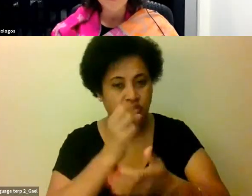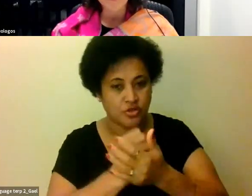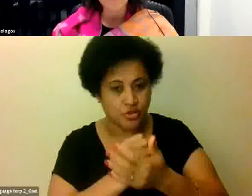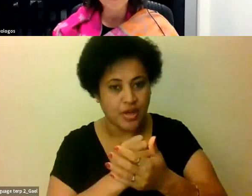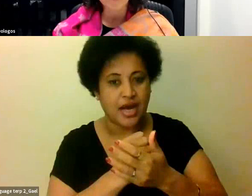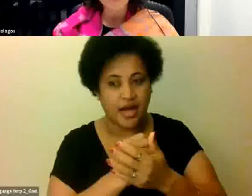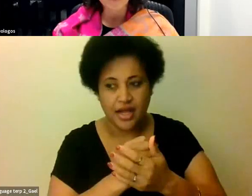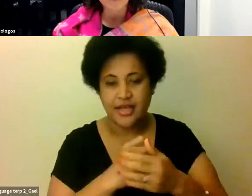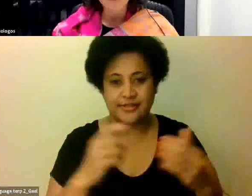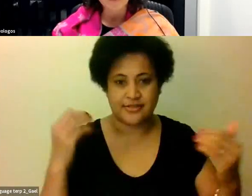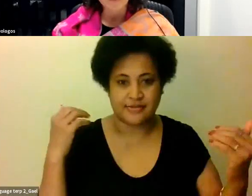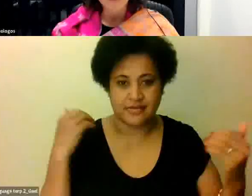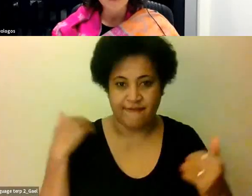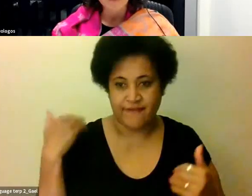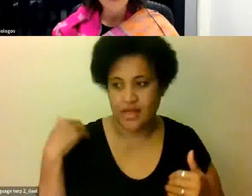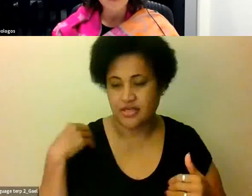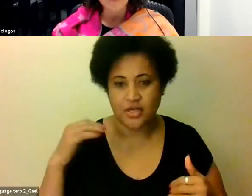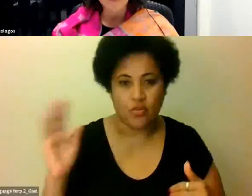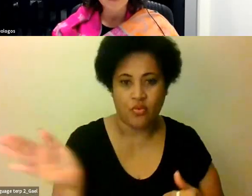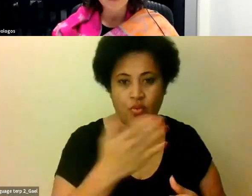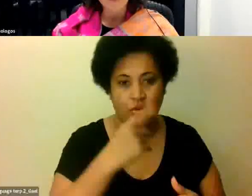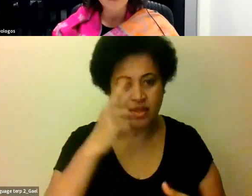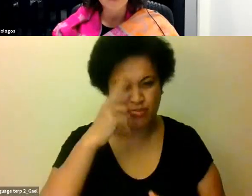everyone. And also, I think,